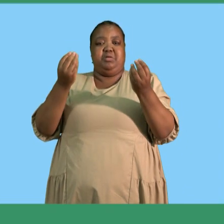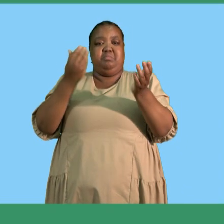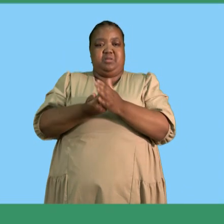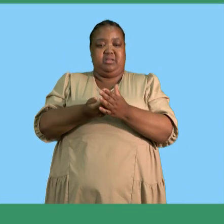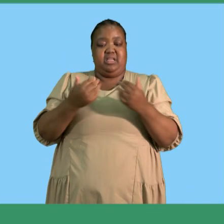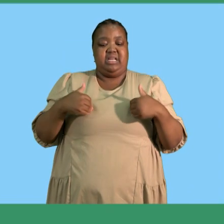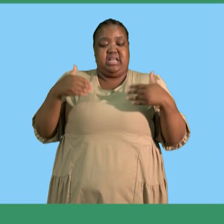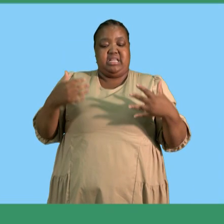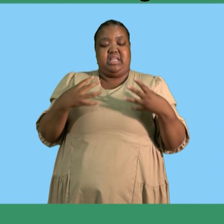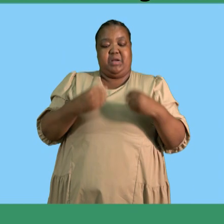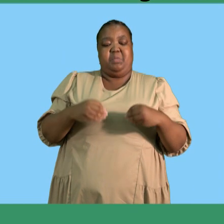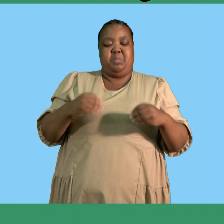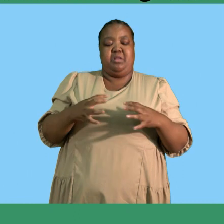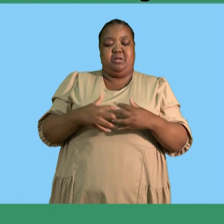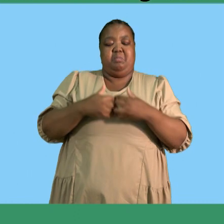start a franchise.